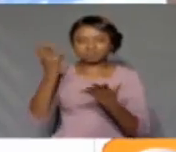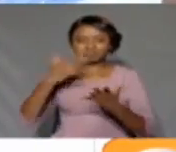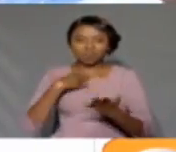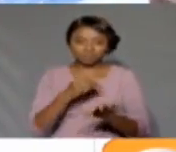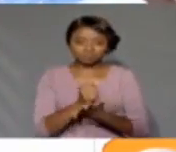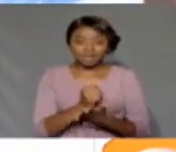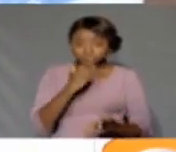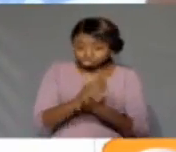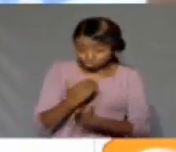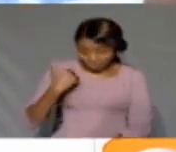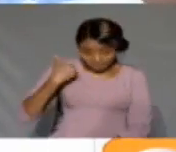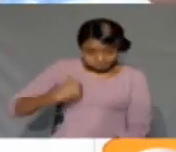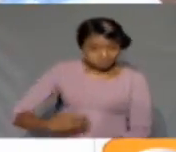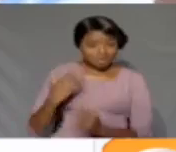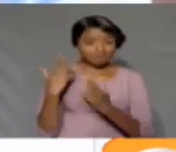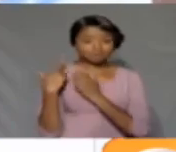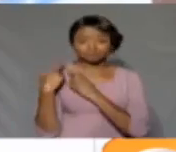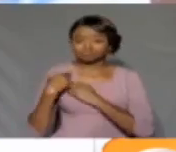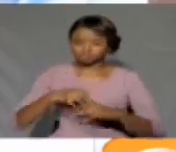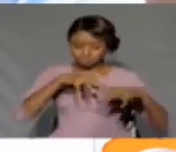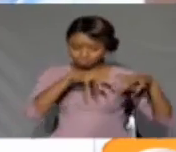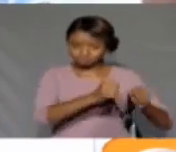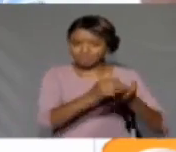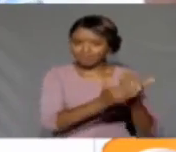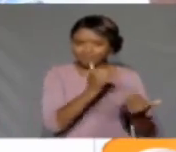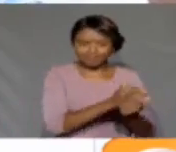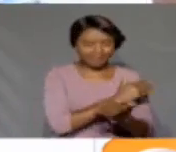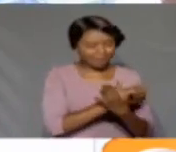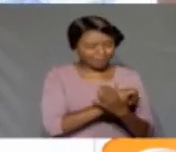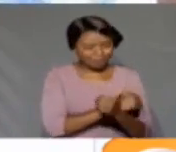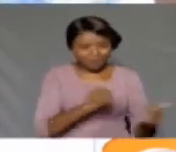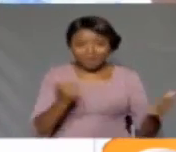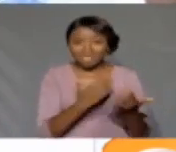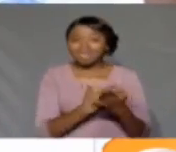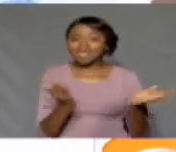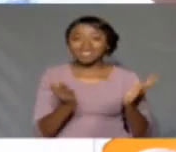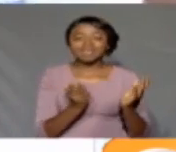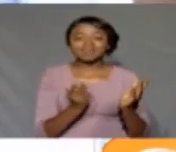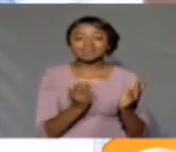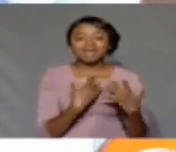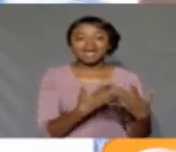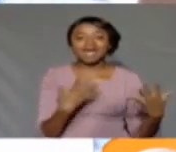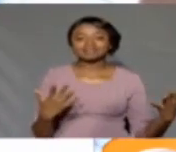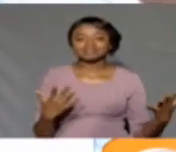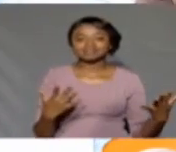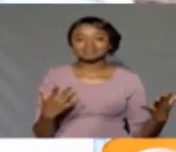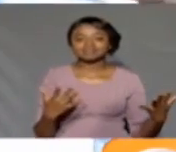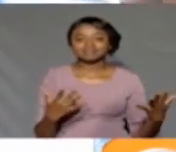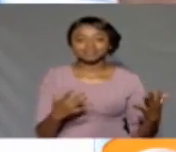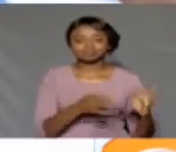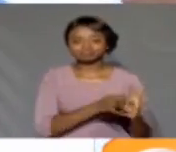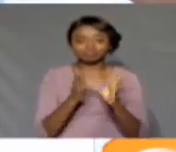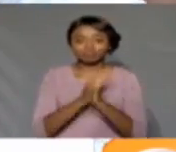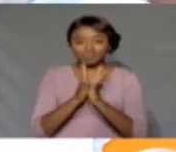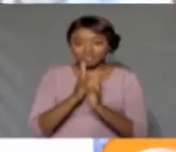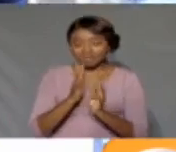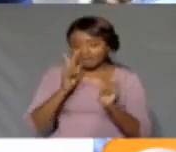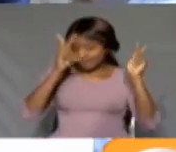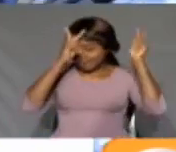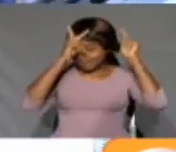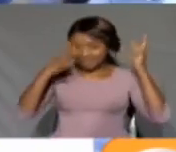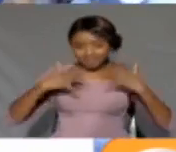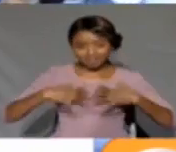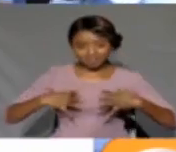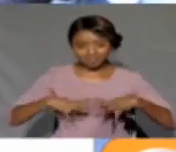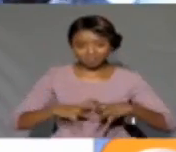my responsibility to take care of any assets that are within Kakamega County that interest the people of Kakamega. It is okay. All assets are here